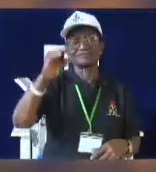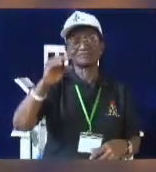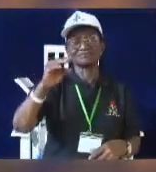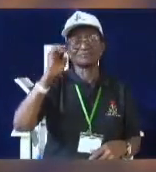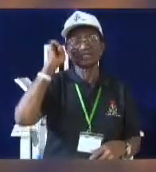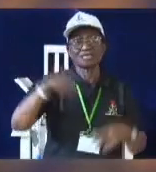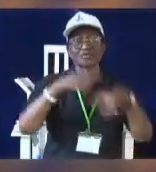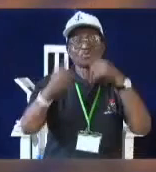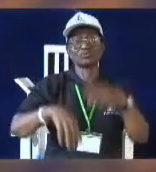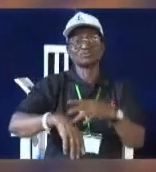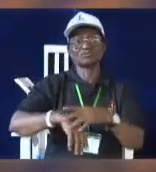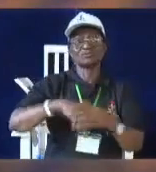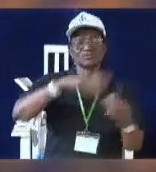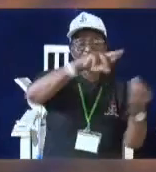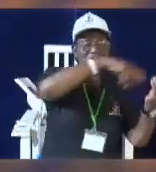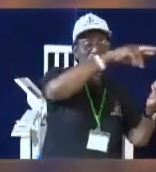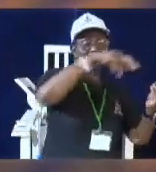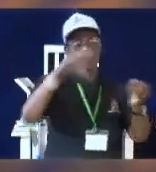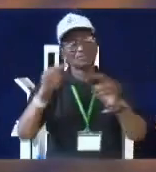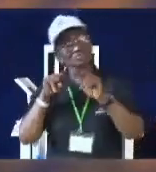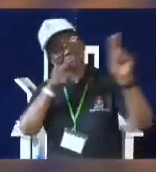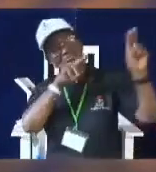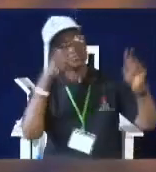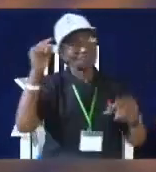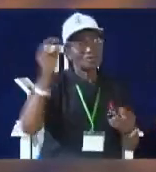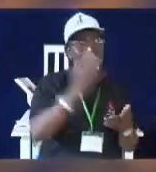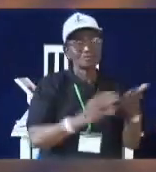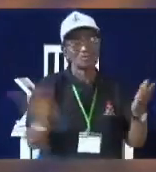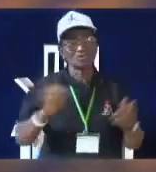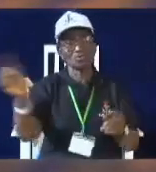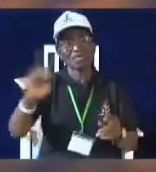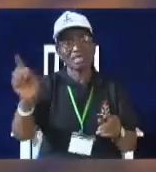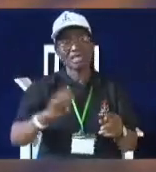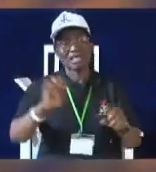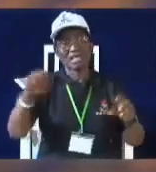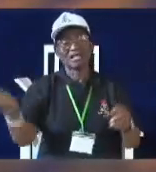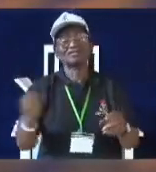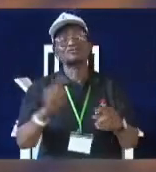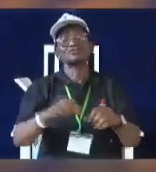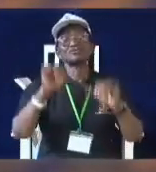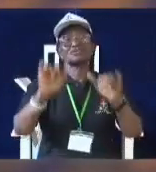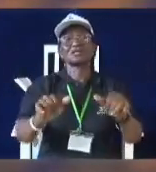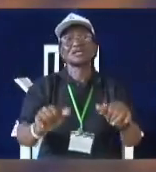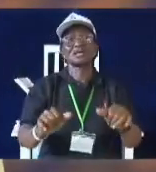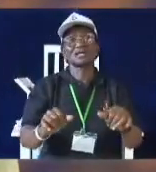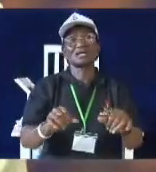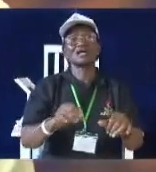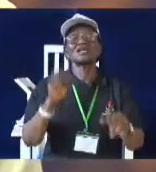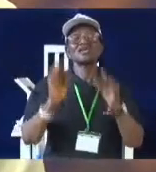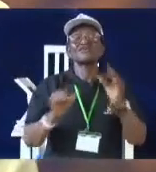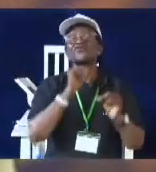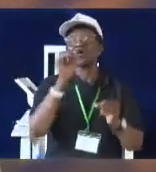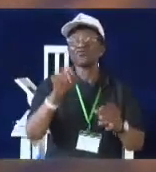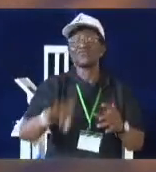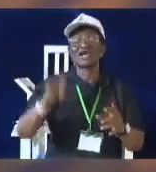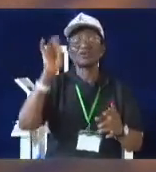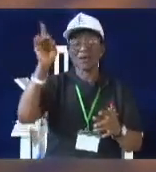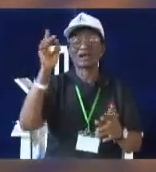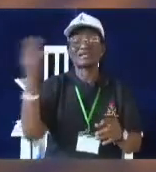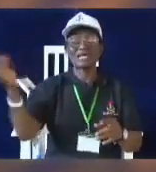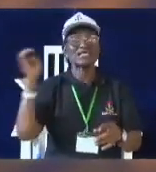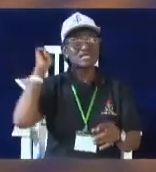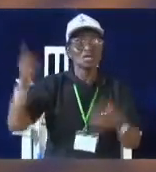he goes around looking for somewhere else to stay. And if he cannot find one, then he comes back to